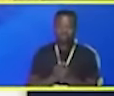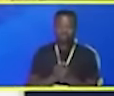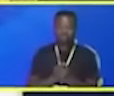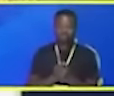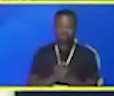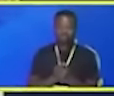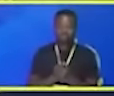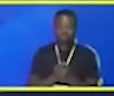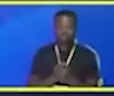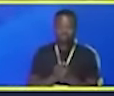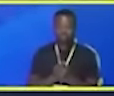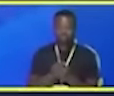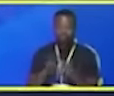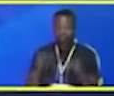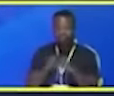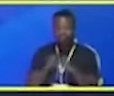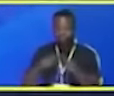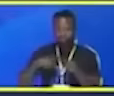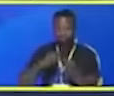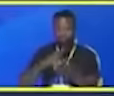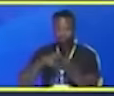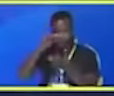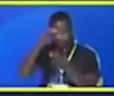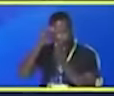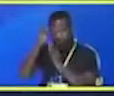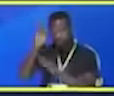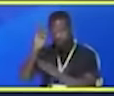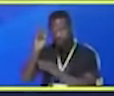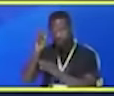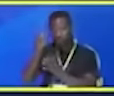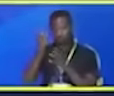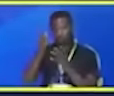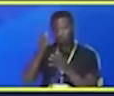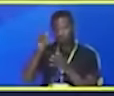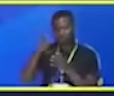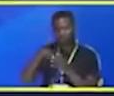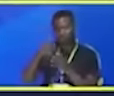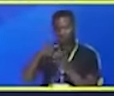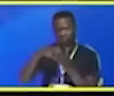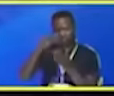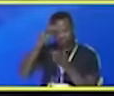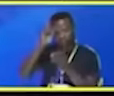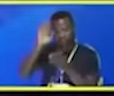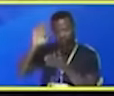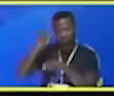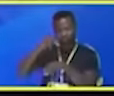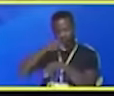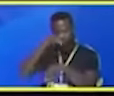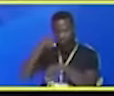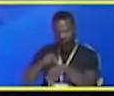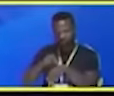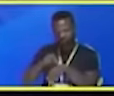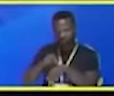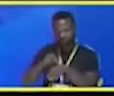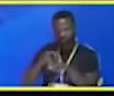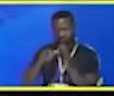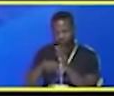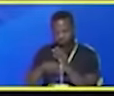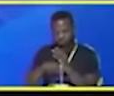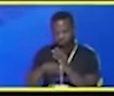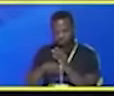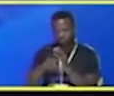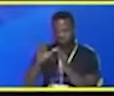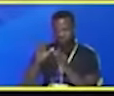In our attempt to learn in God, we must learn his nature and